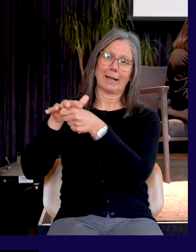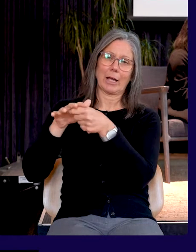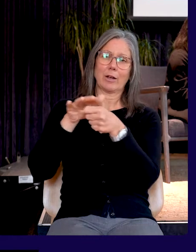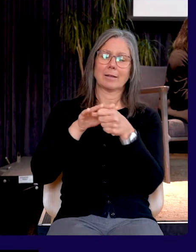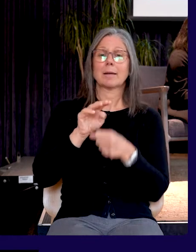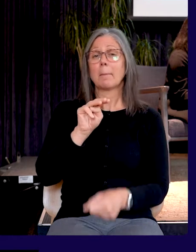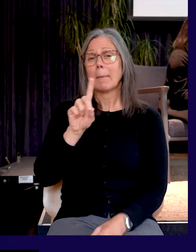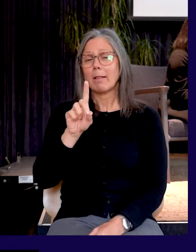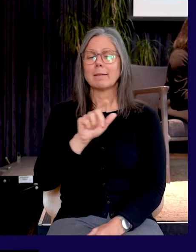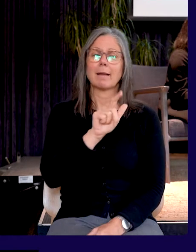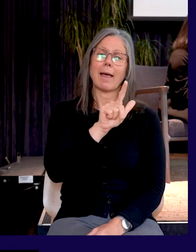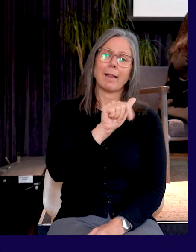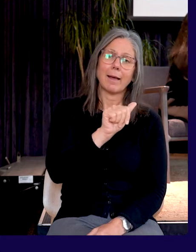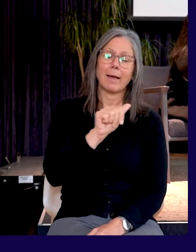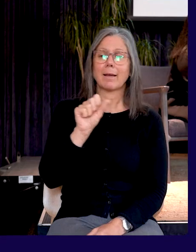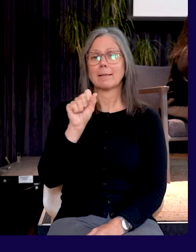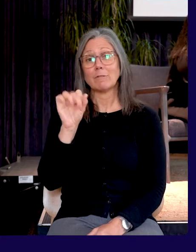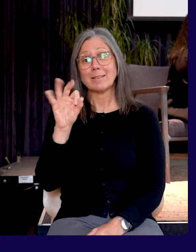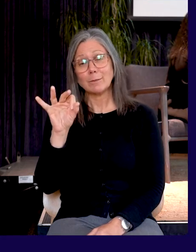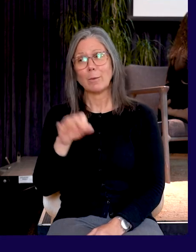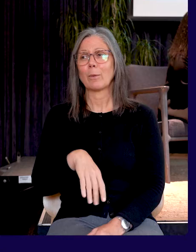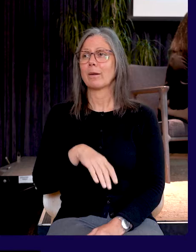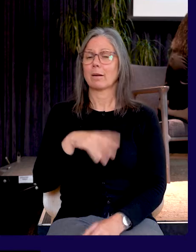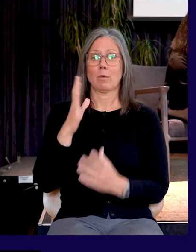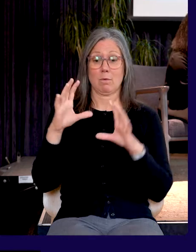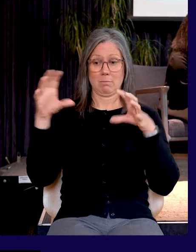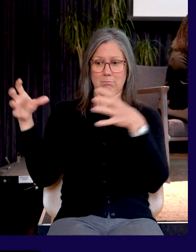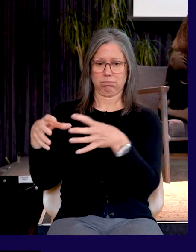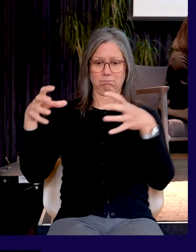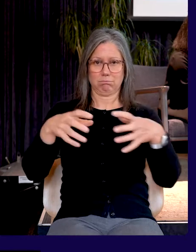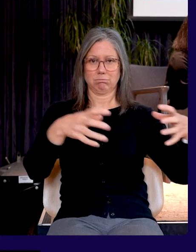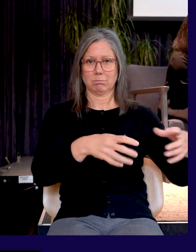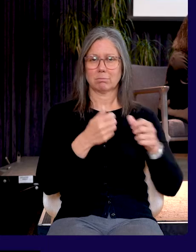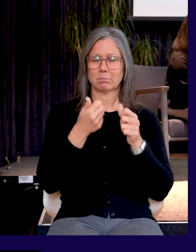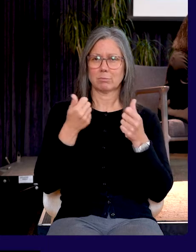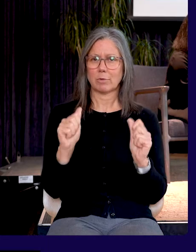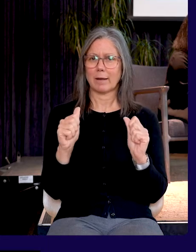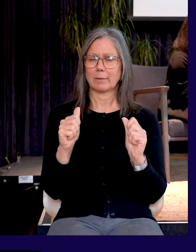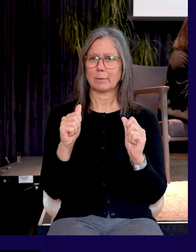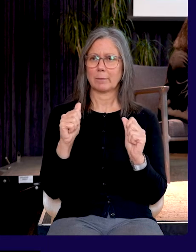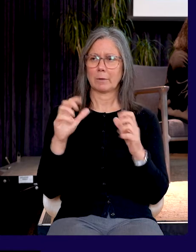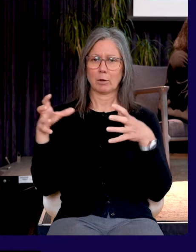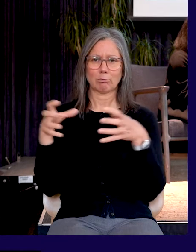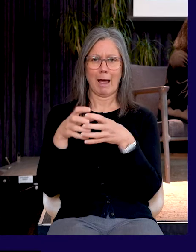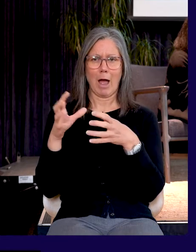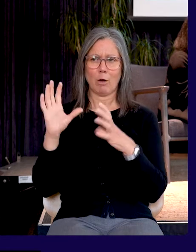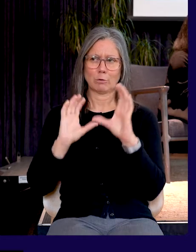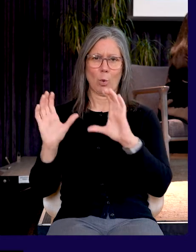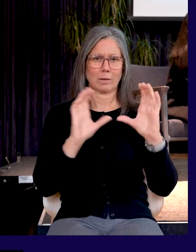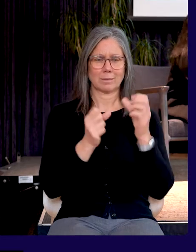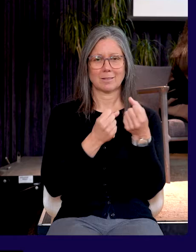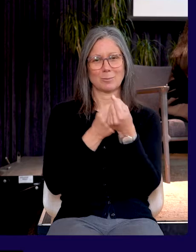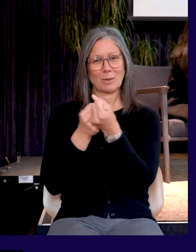this in Maryland, LA, San Francisco, where organizations are coming together and actually trying to kind of crowdsource their